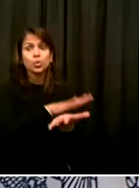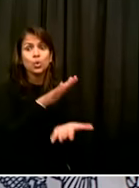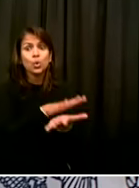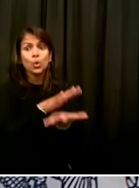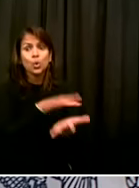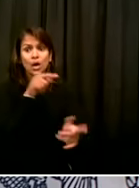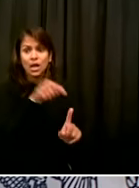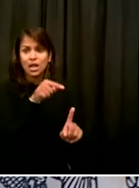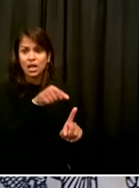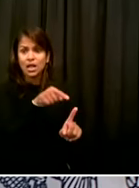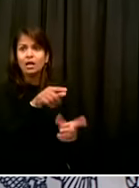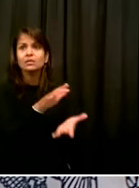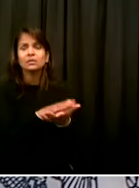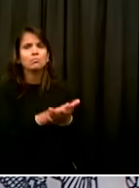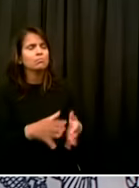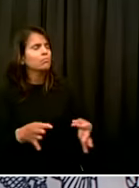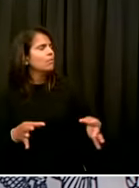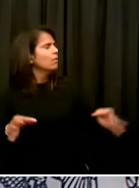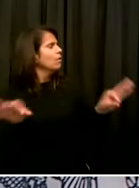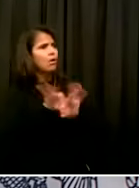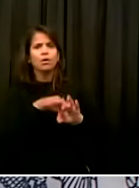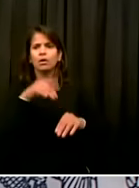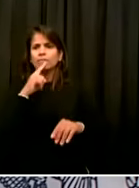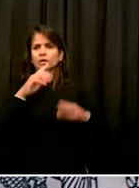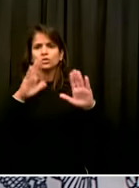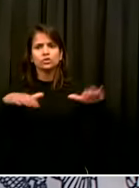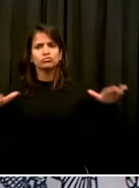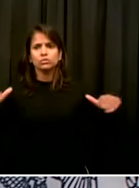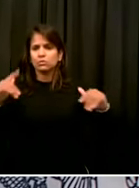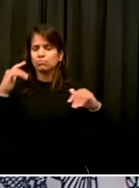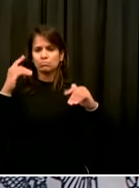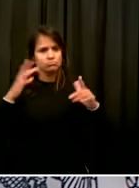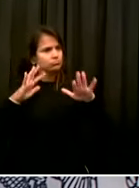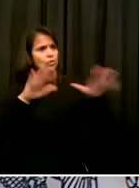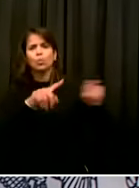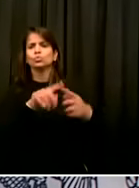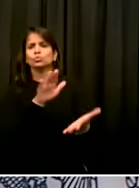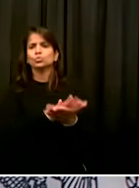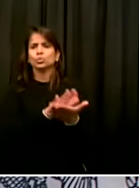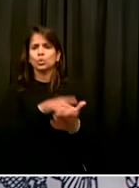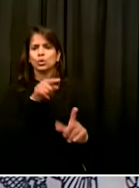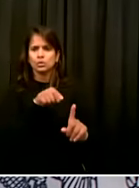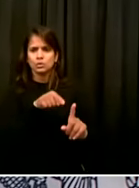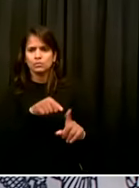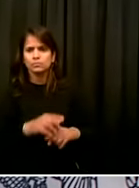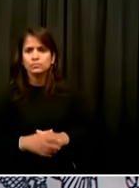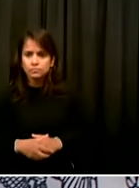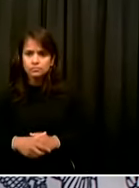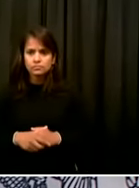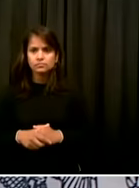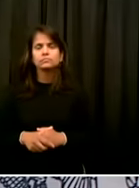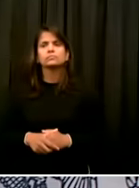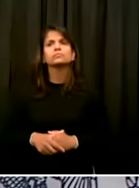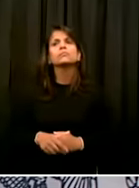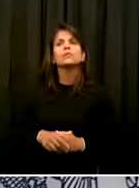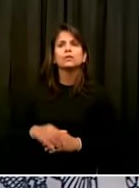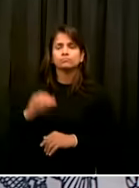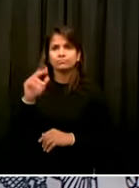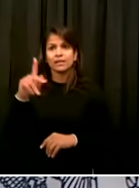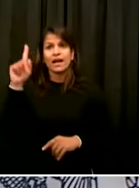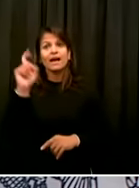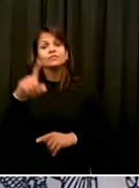Good morning, Mr. Mayor. How are you doing today? Good, Marcia. How are you? So I'd like to talk to you about restaurants,